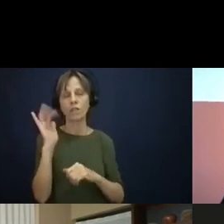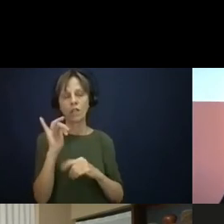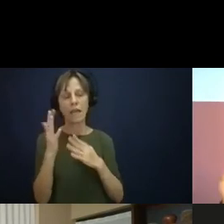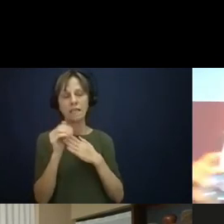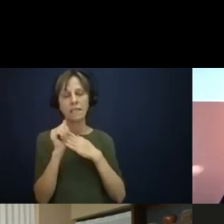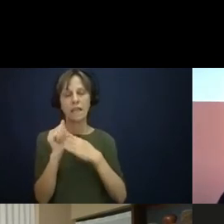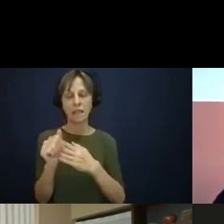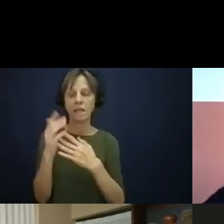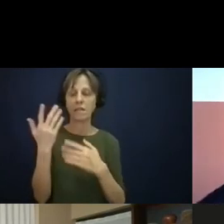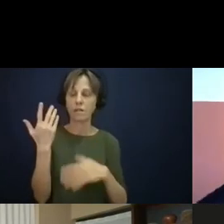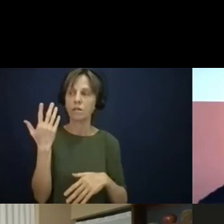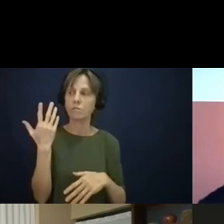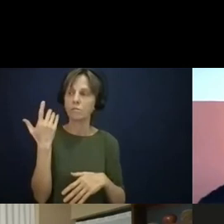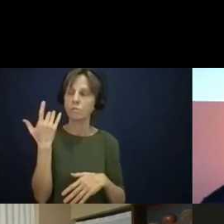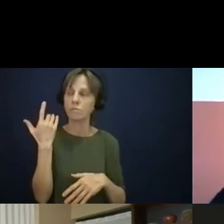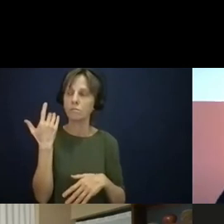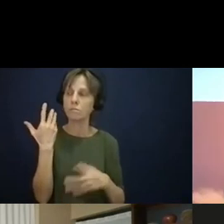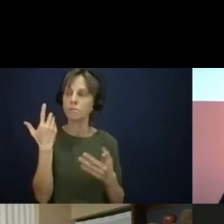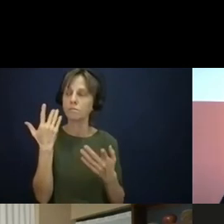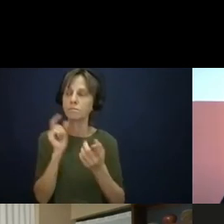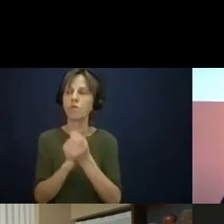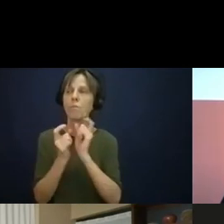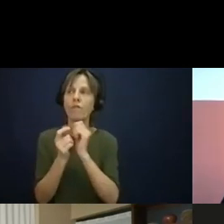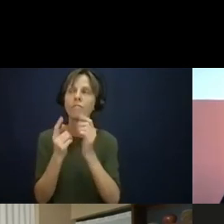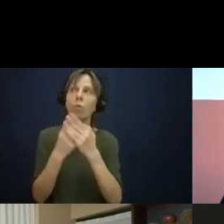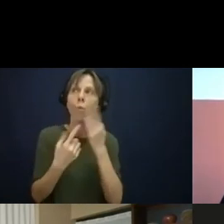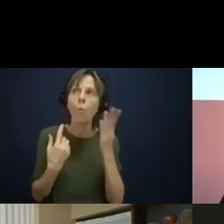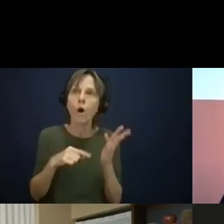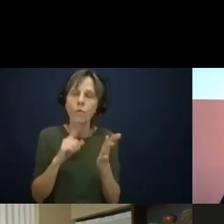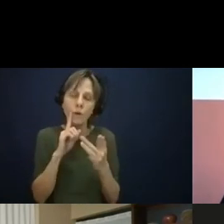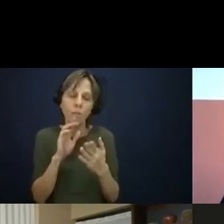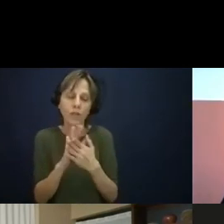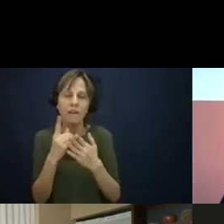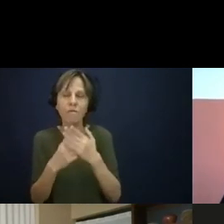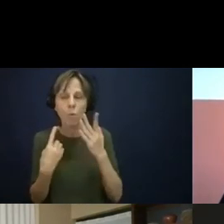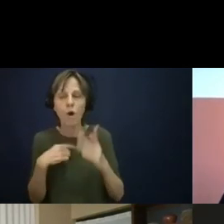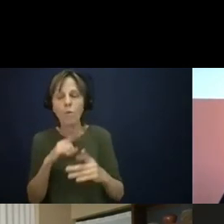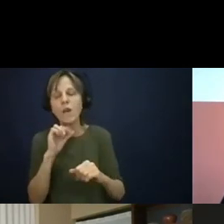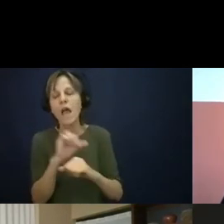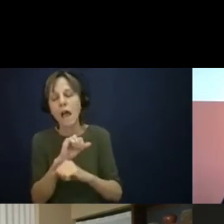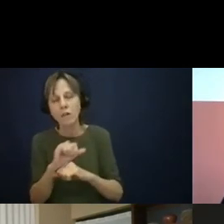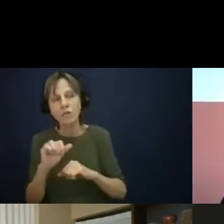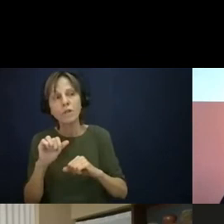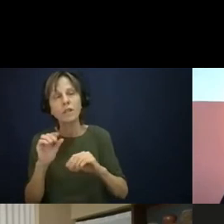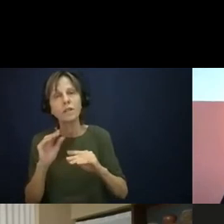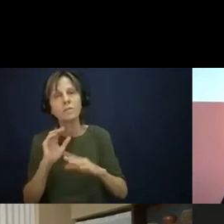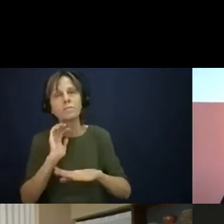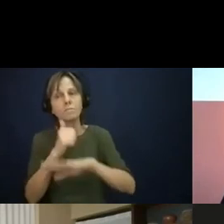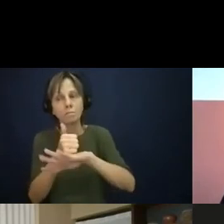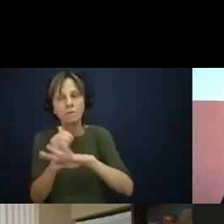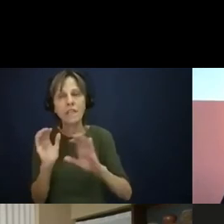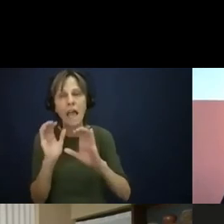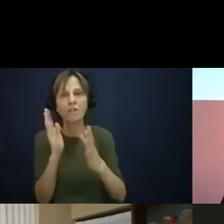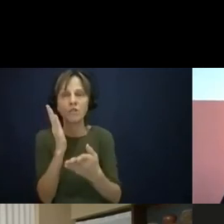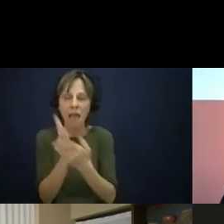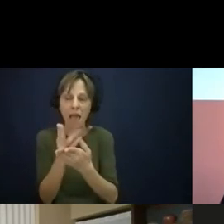with our, what we truly believe and how we've been putting in action to really end youth homelessness at the